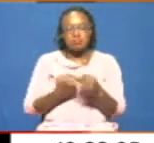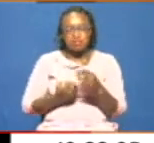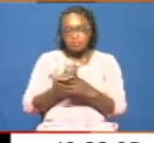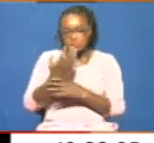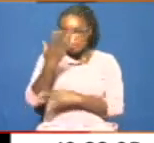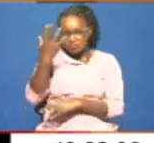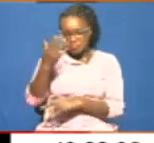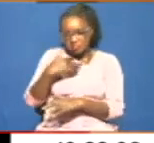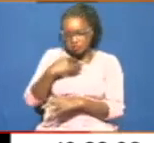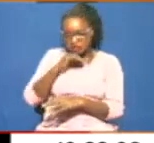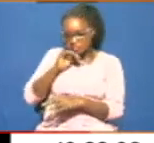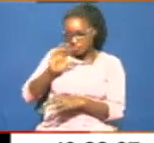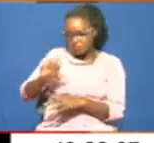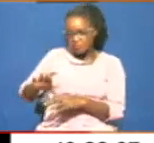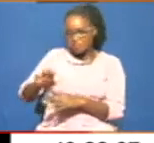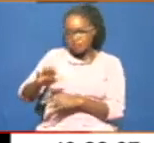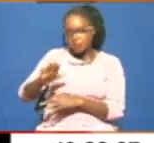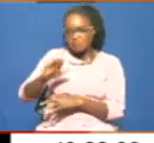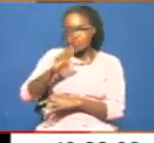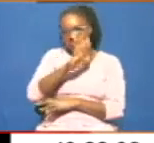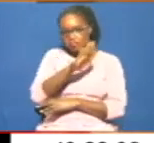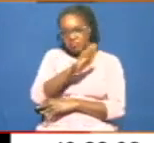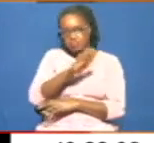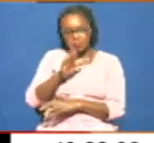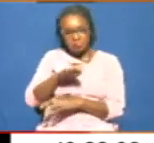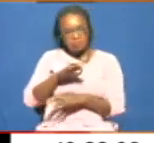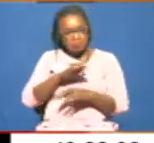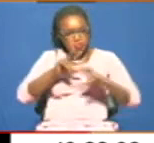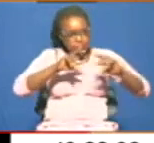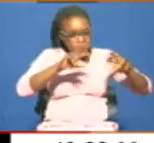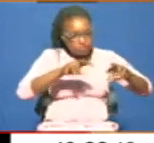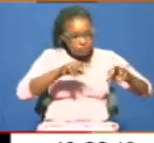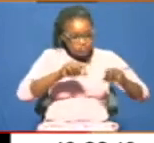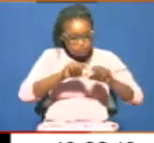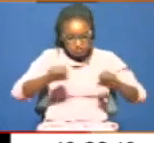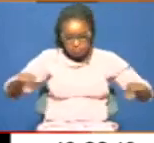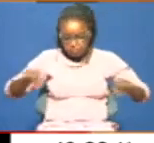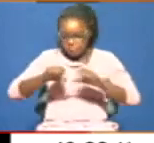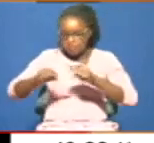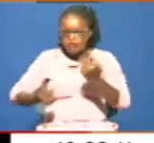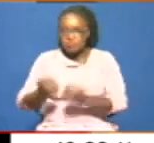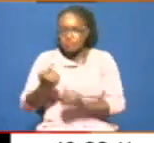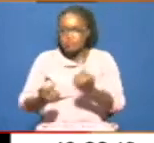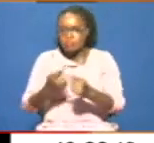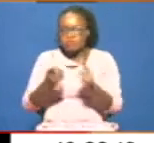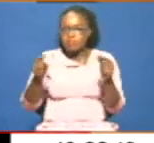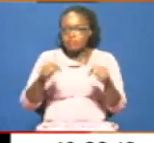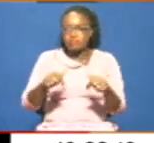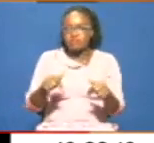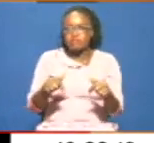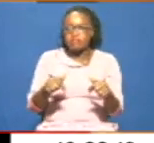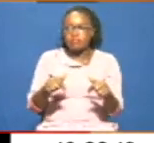little boy. Every evening, the women will go fetch firewood. But today,